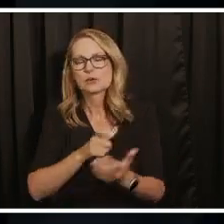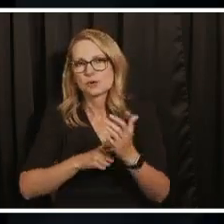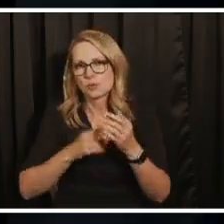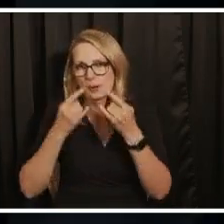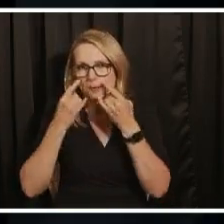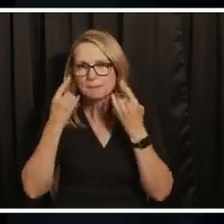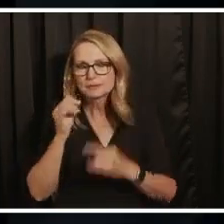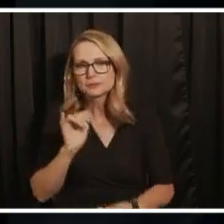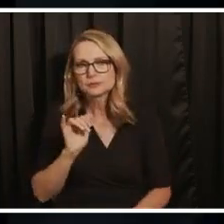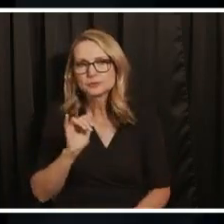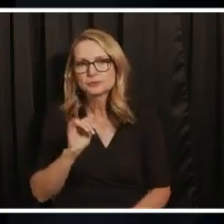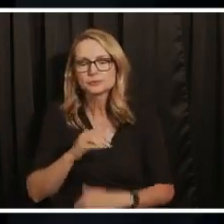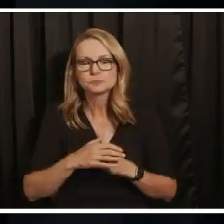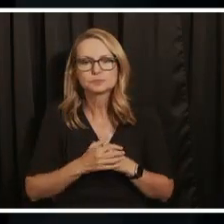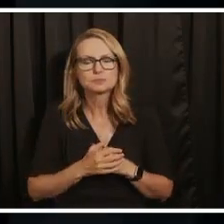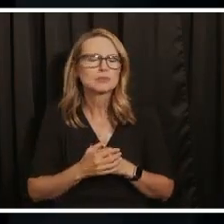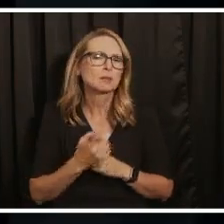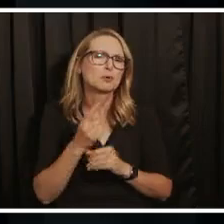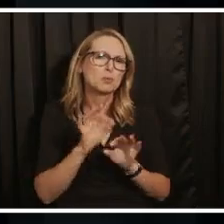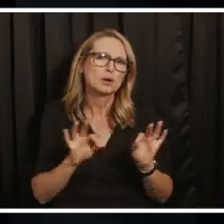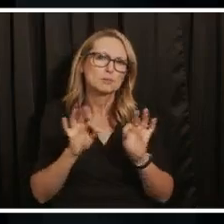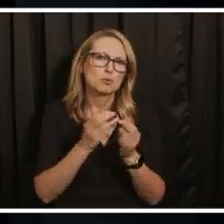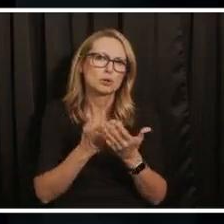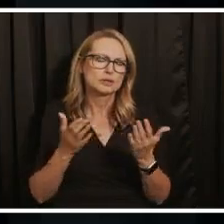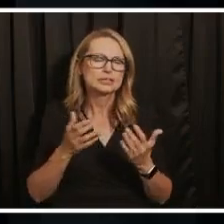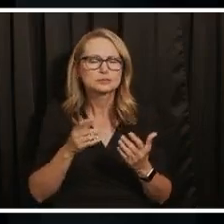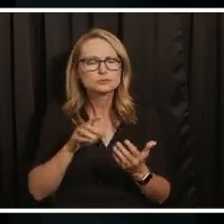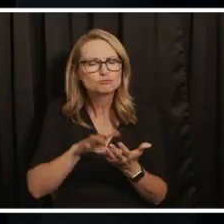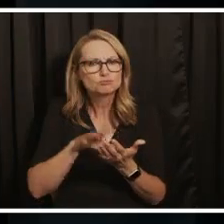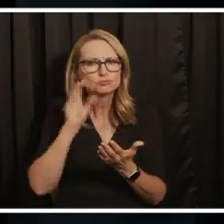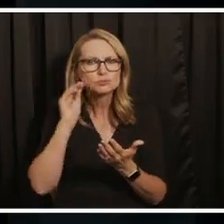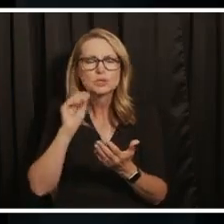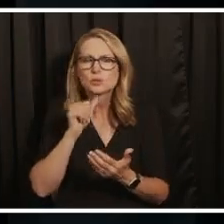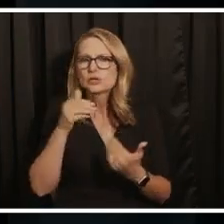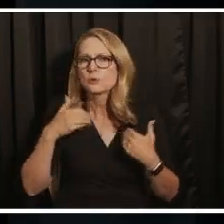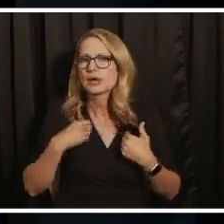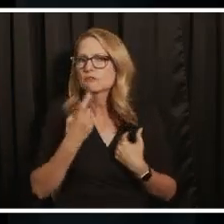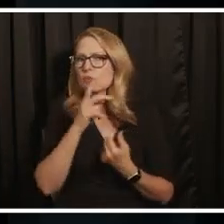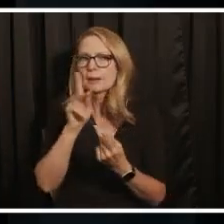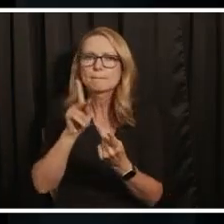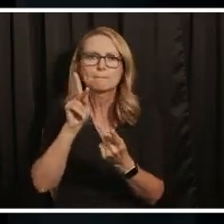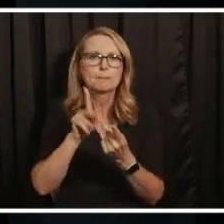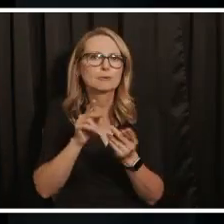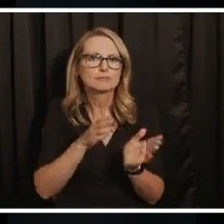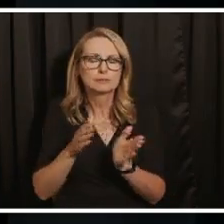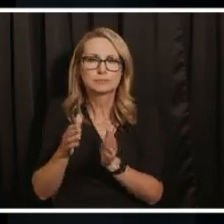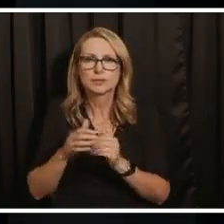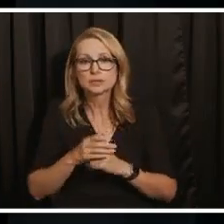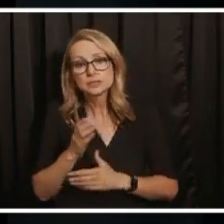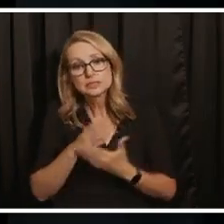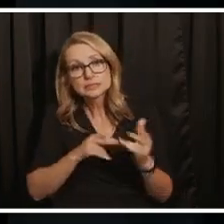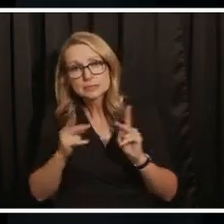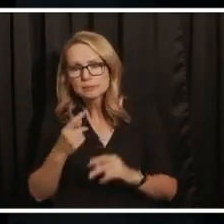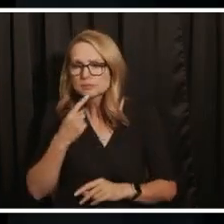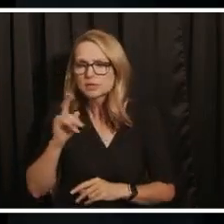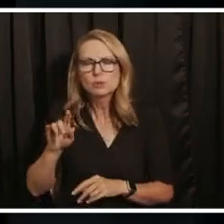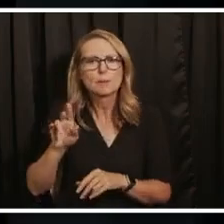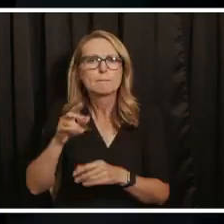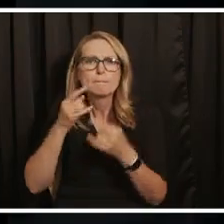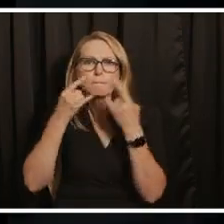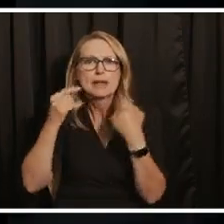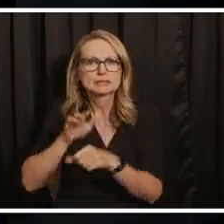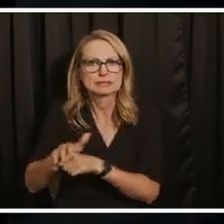I think the important takeaway that people should know is that there is no one silver bullet. And sometimes people focus on just masks or